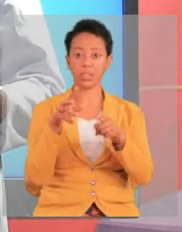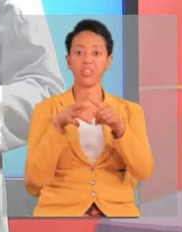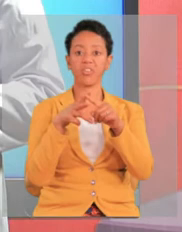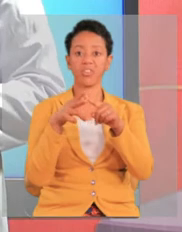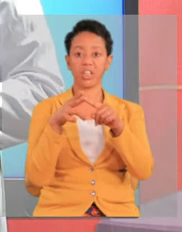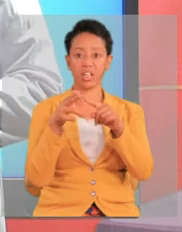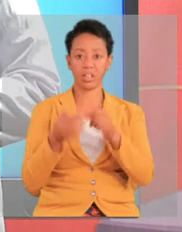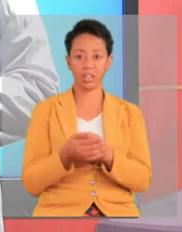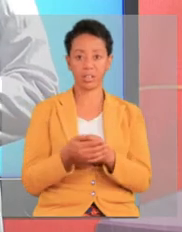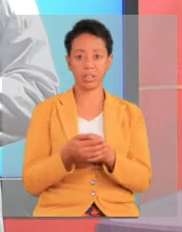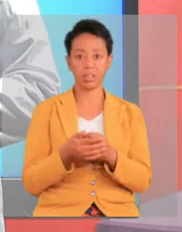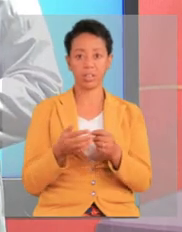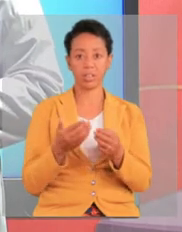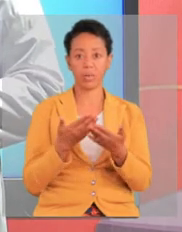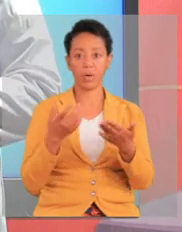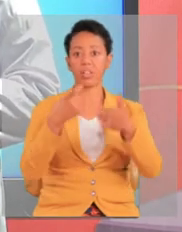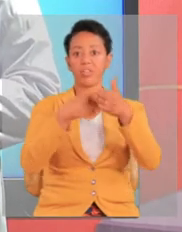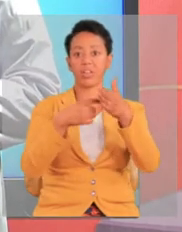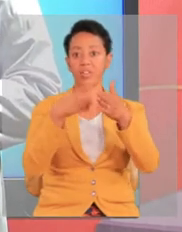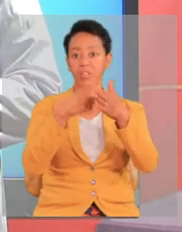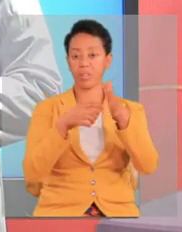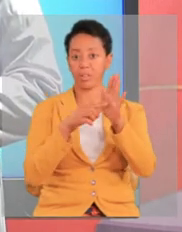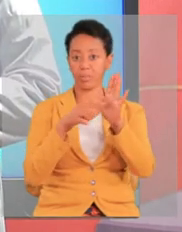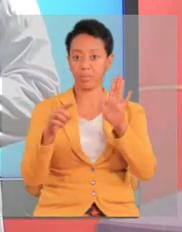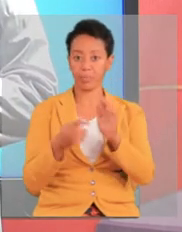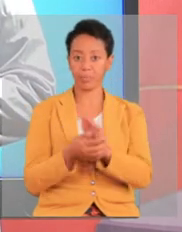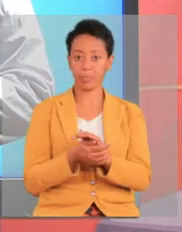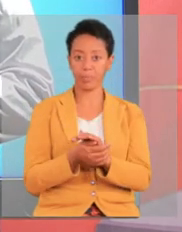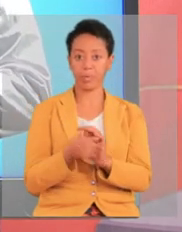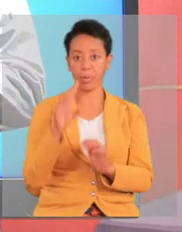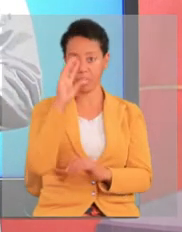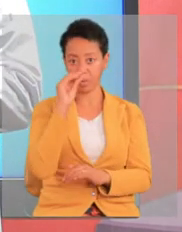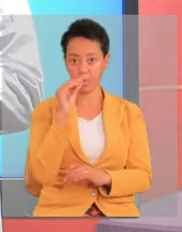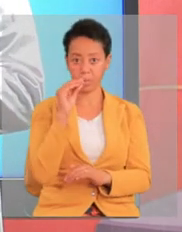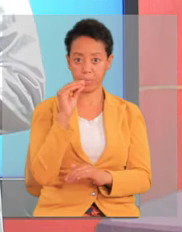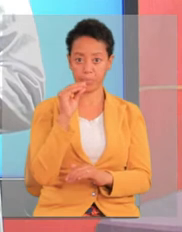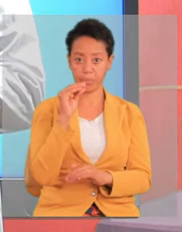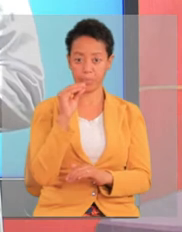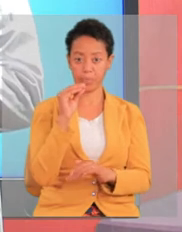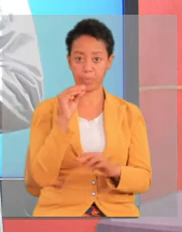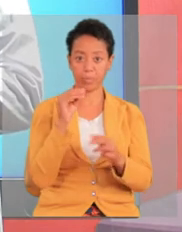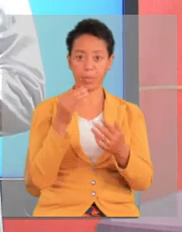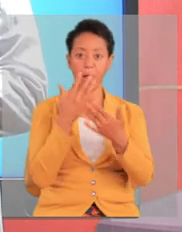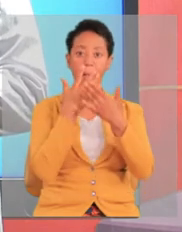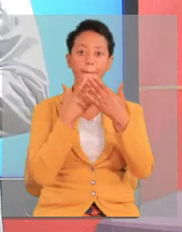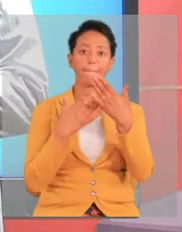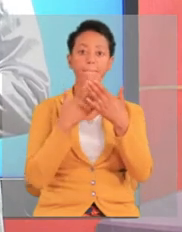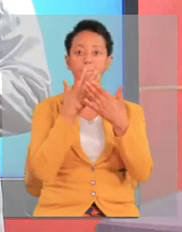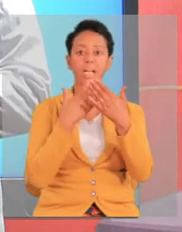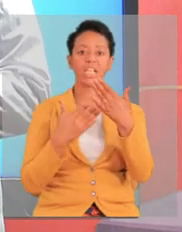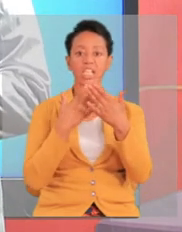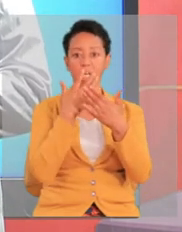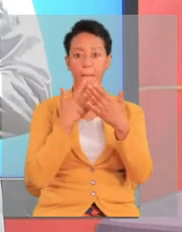So, where is the effect? The effect implies that someone who is, what? Bleeding. You see?